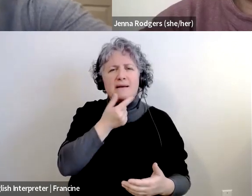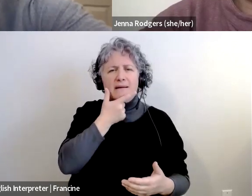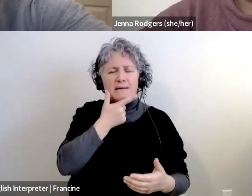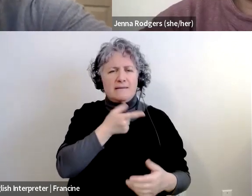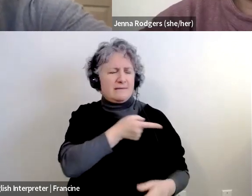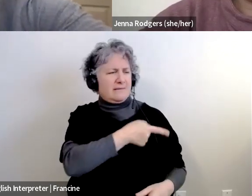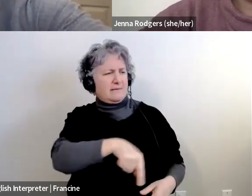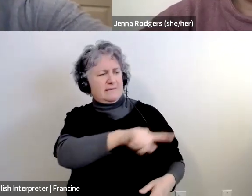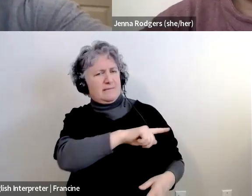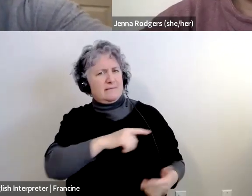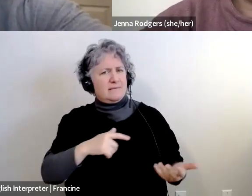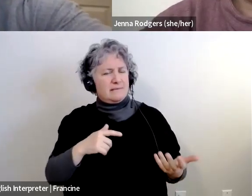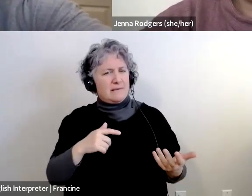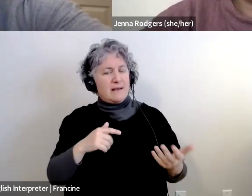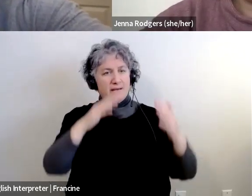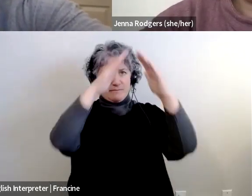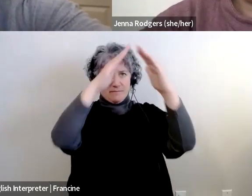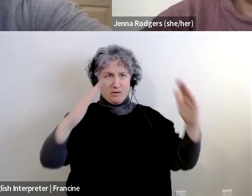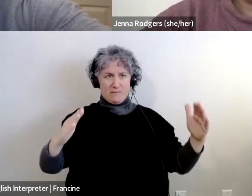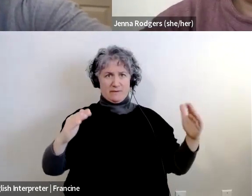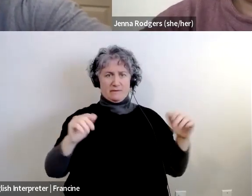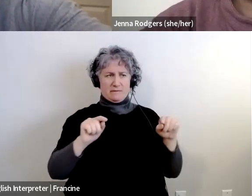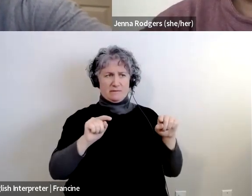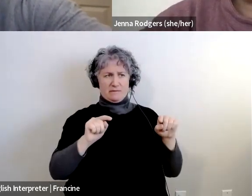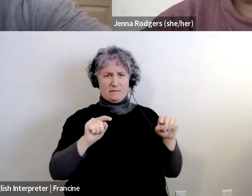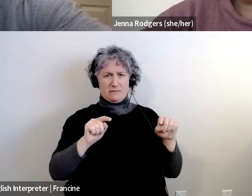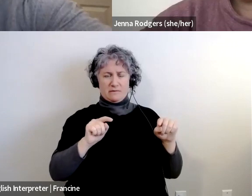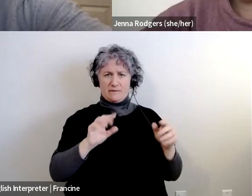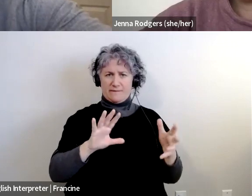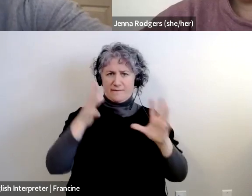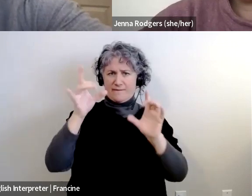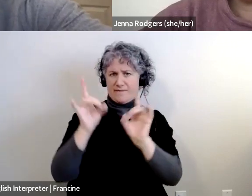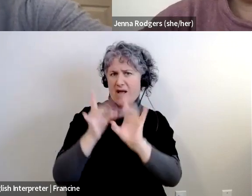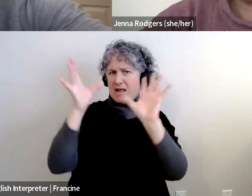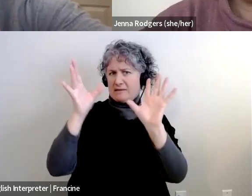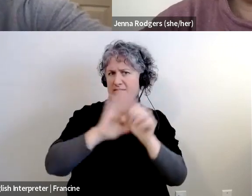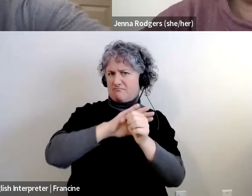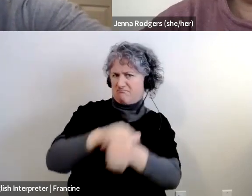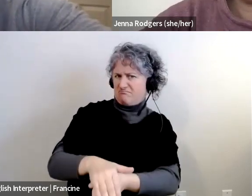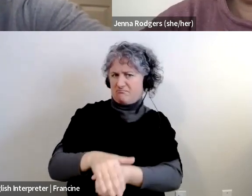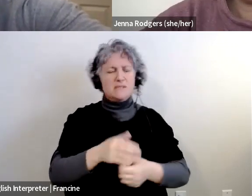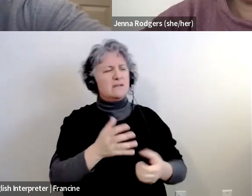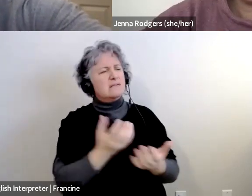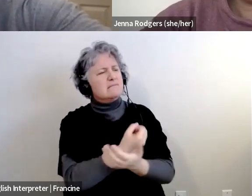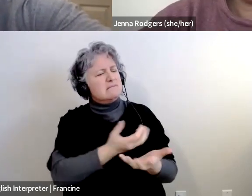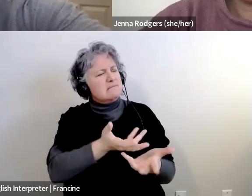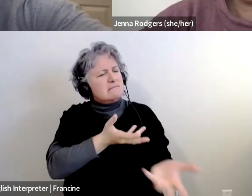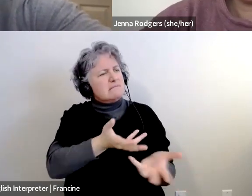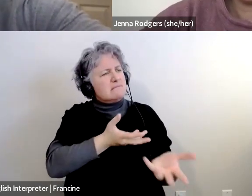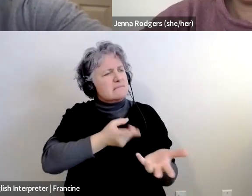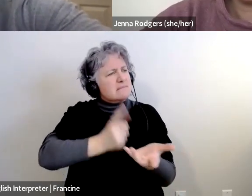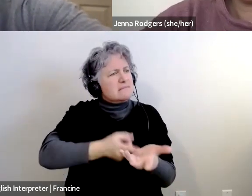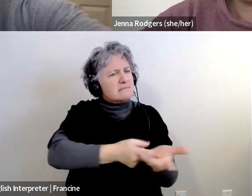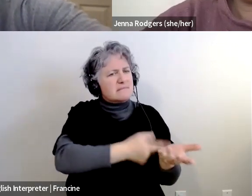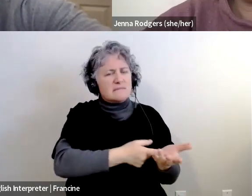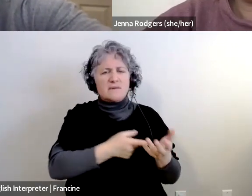that, again, tip of the pyramid where there's an instance of violence. And this pyramid was around setting up, how do we have a conversation collectively with these young men over a